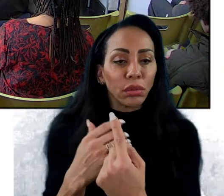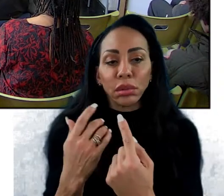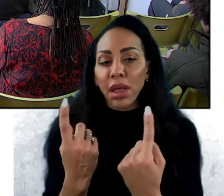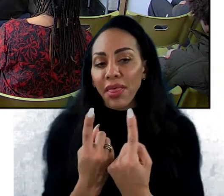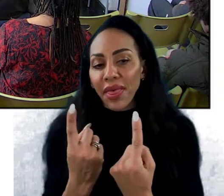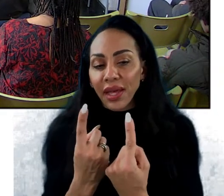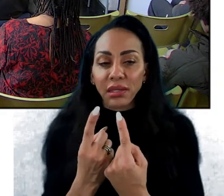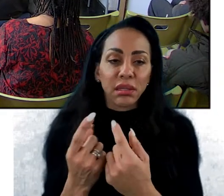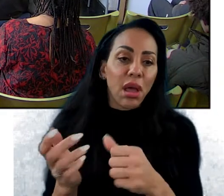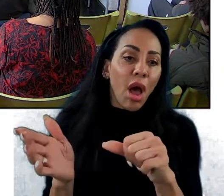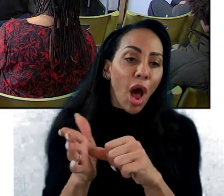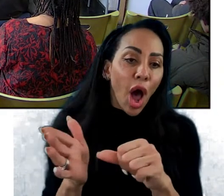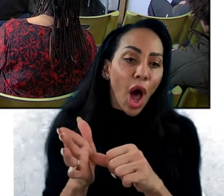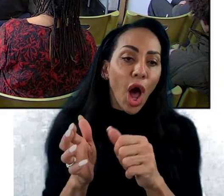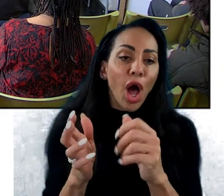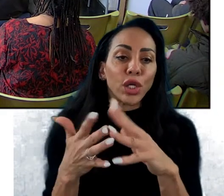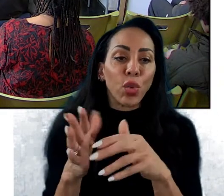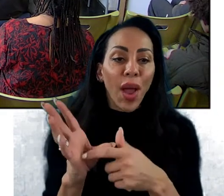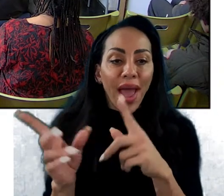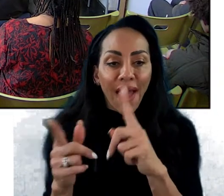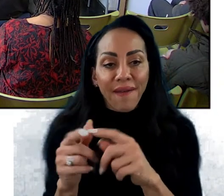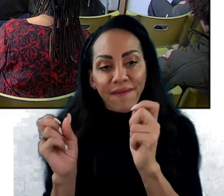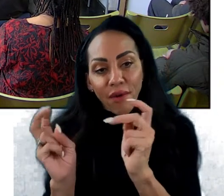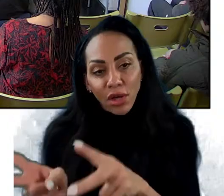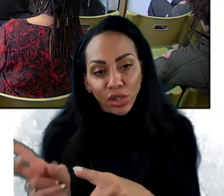hardware versions of similar concepts.